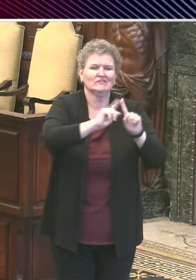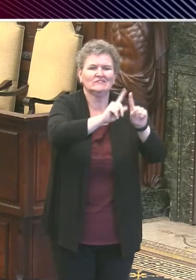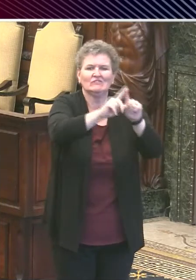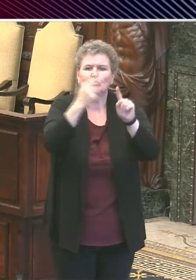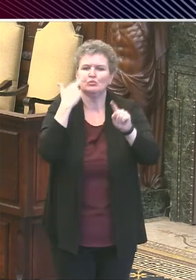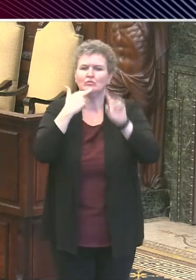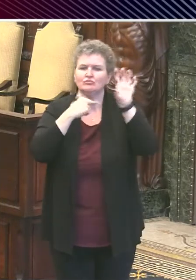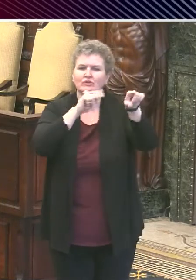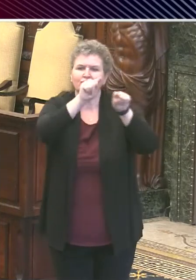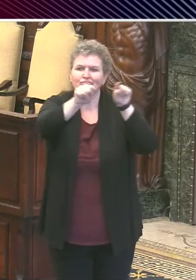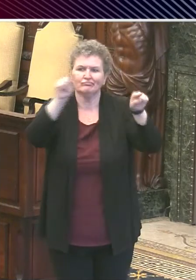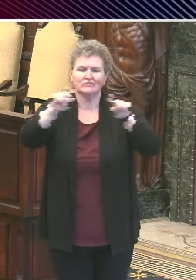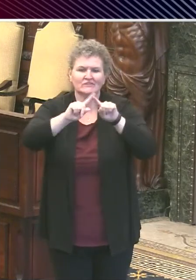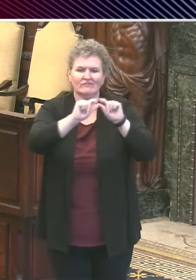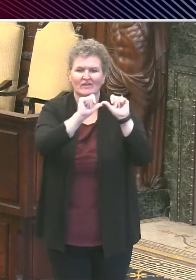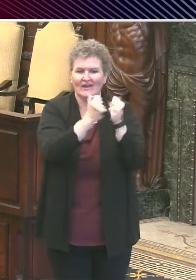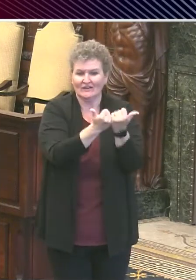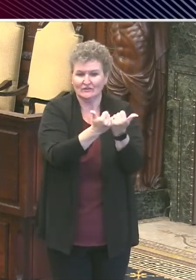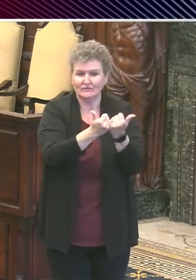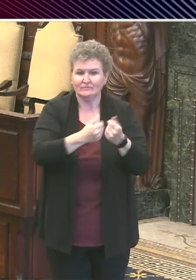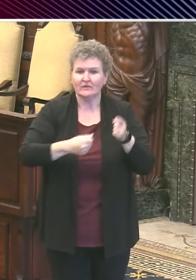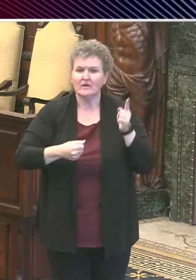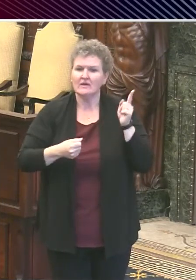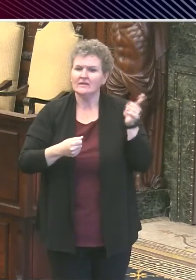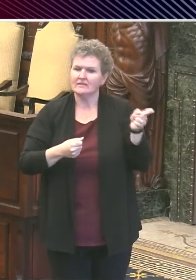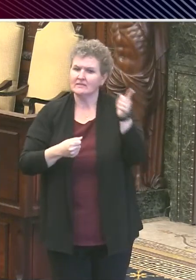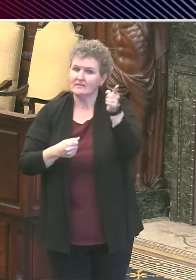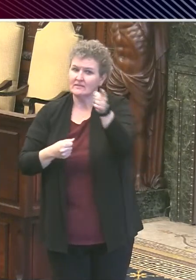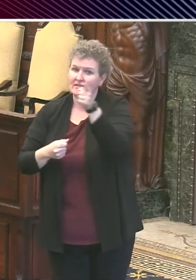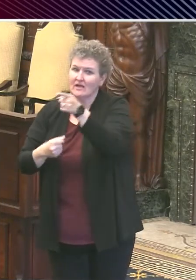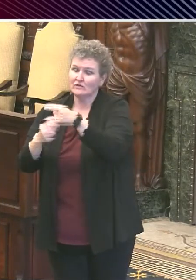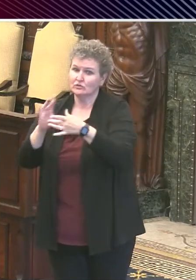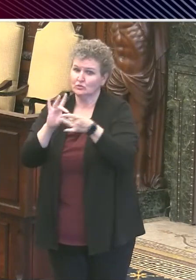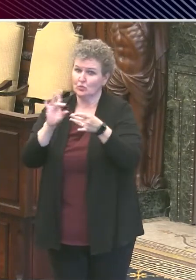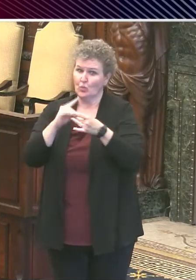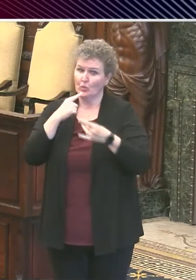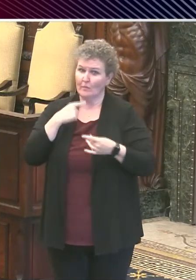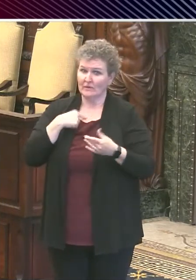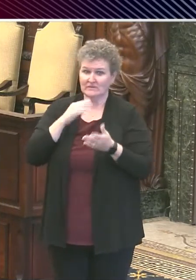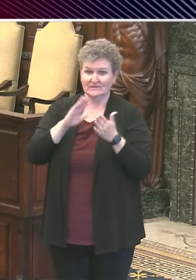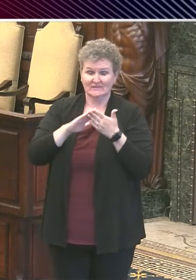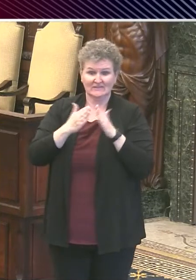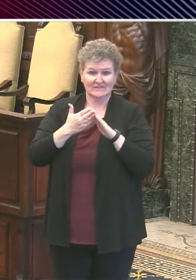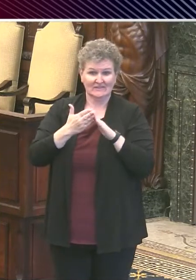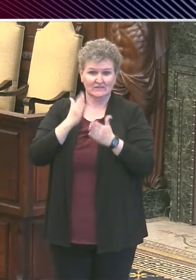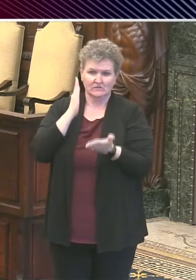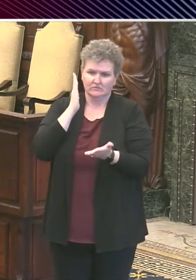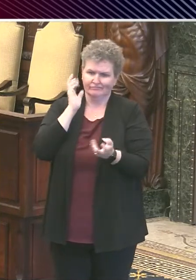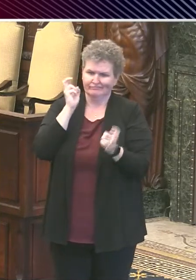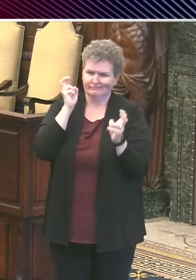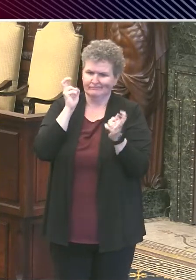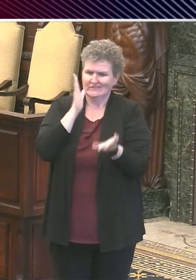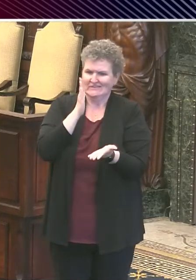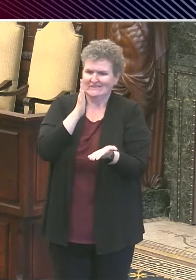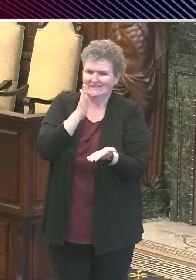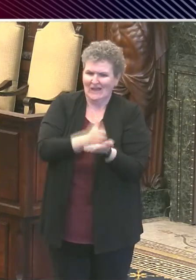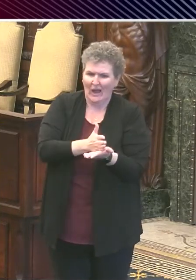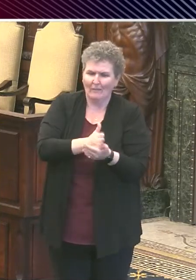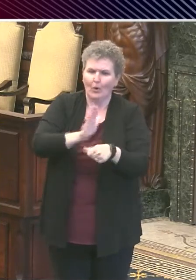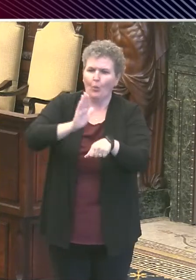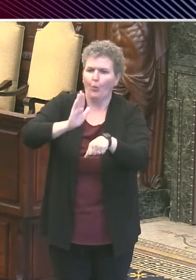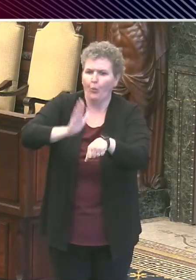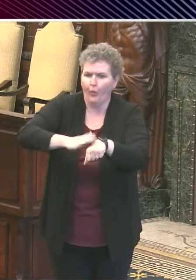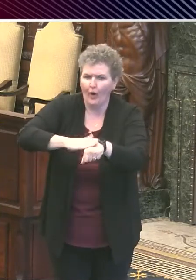including Restaurant and Lodging, and that they were told that the city was going to stop, just warning people, but shutting down restaurants.